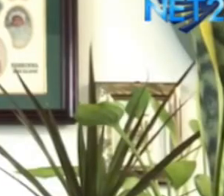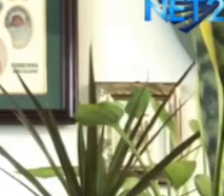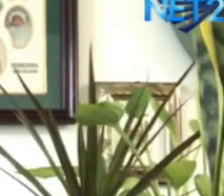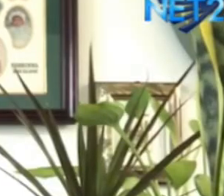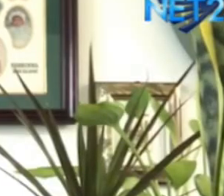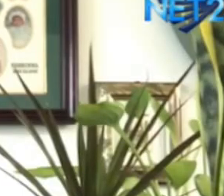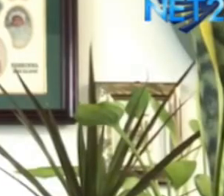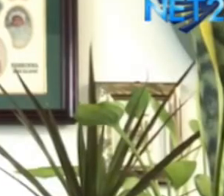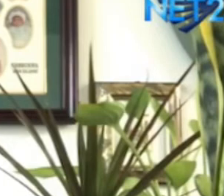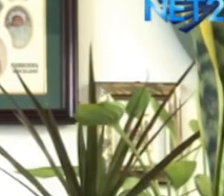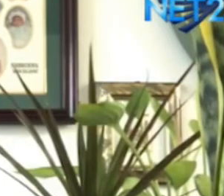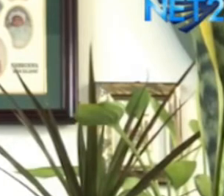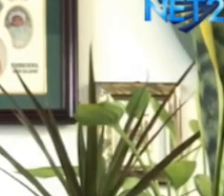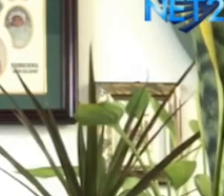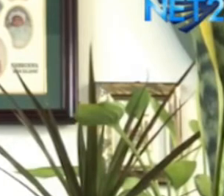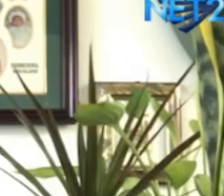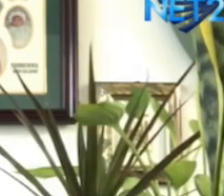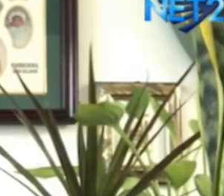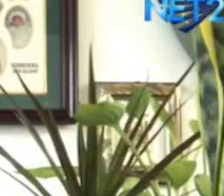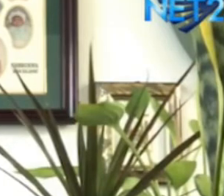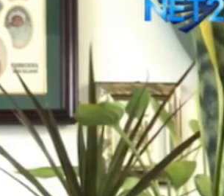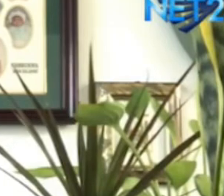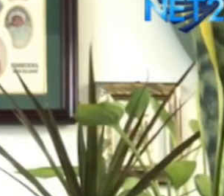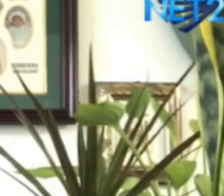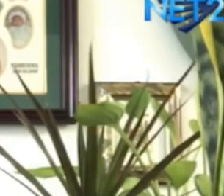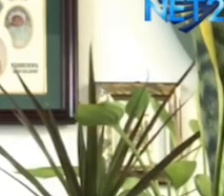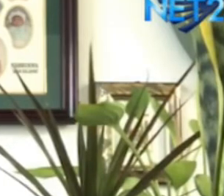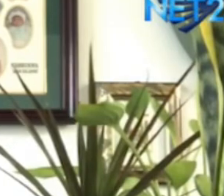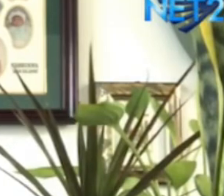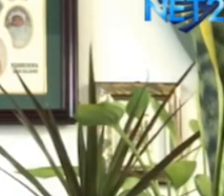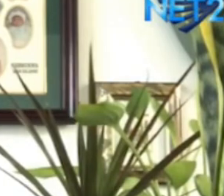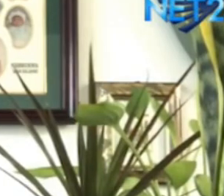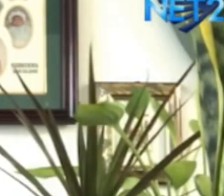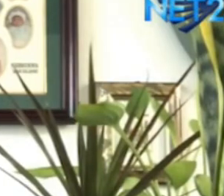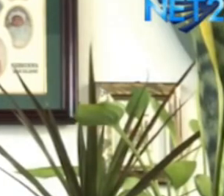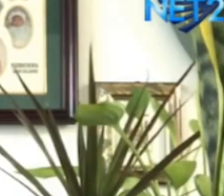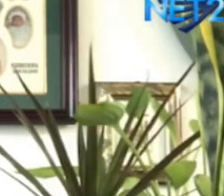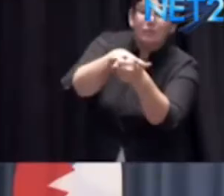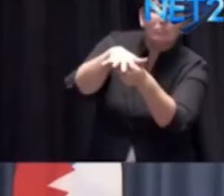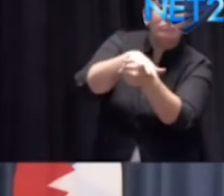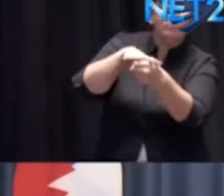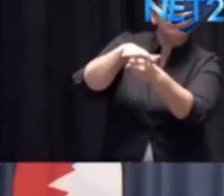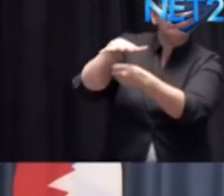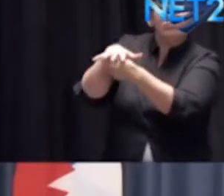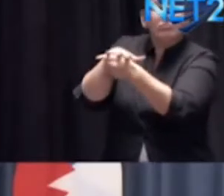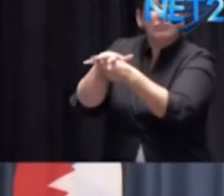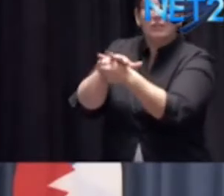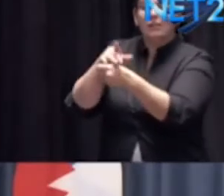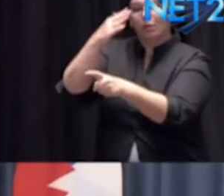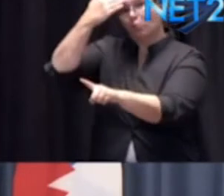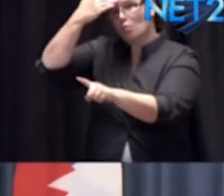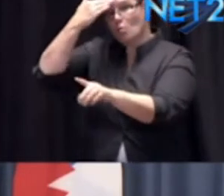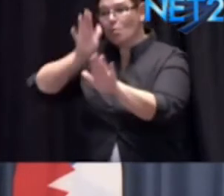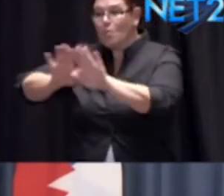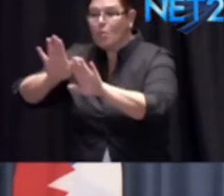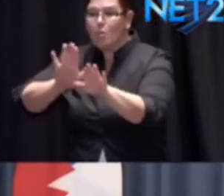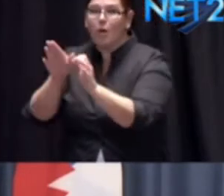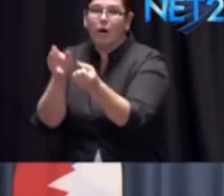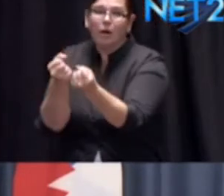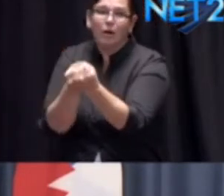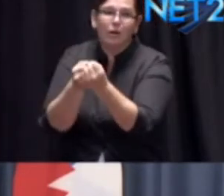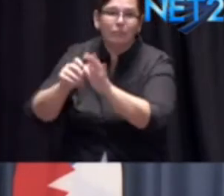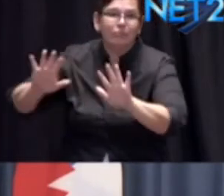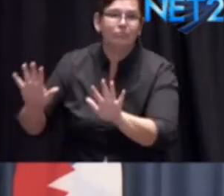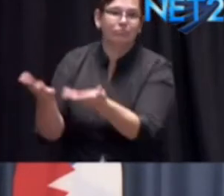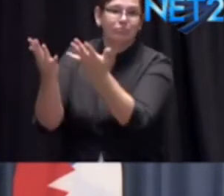also gave details on how Toronto police are responding to gun violence in the city. Our acting chief has outlined to the police